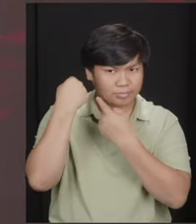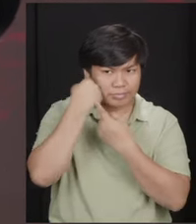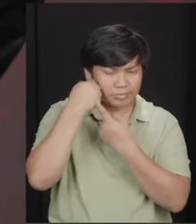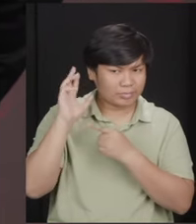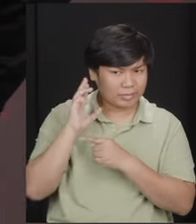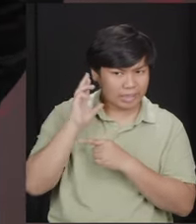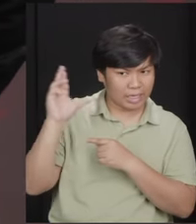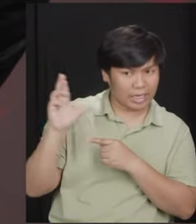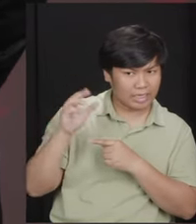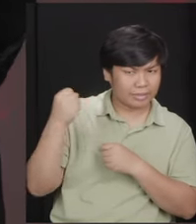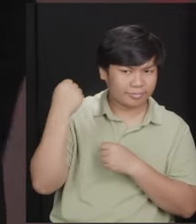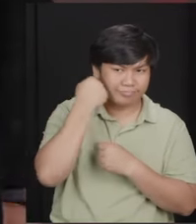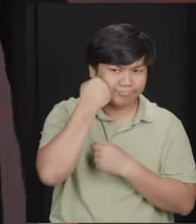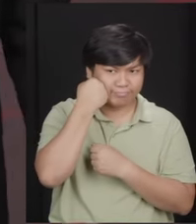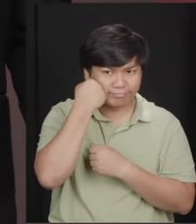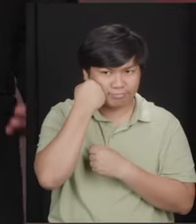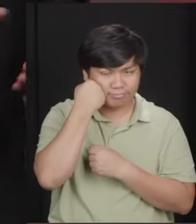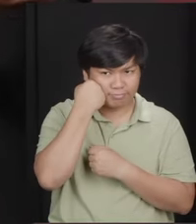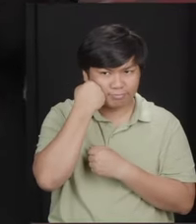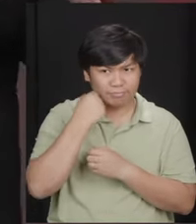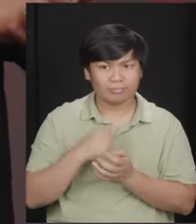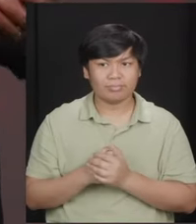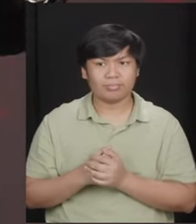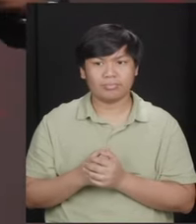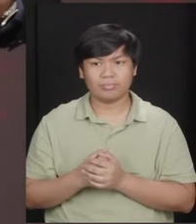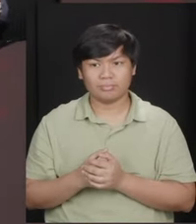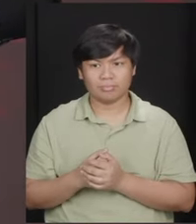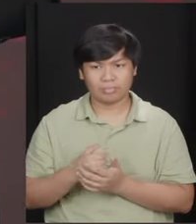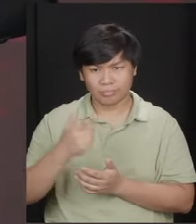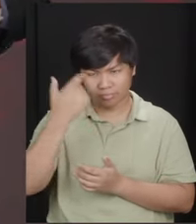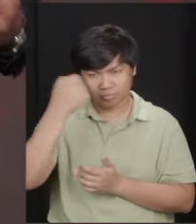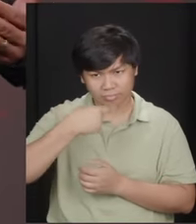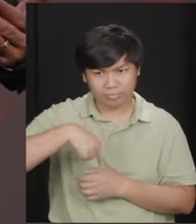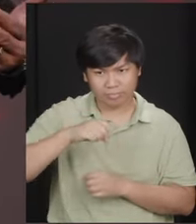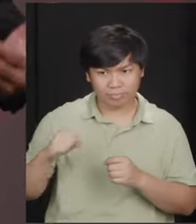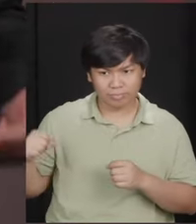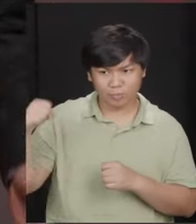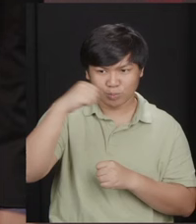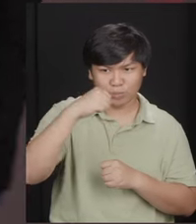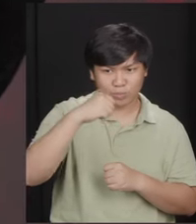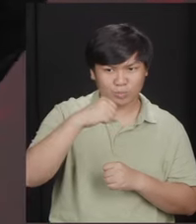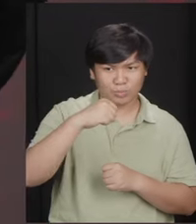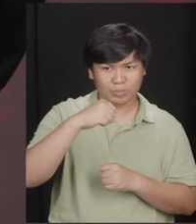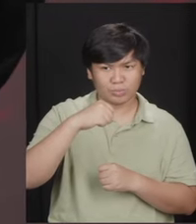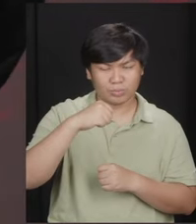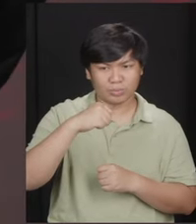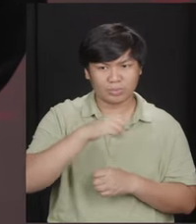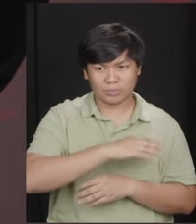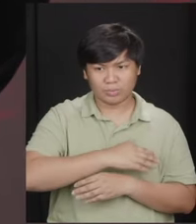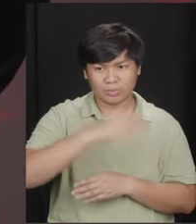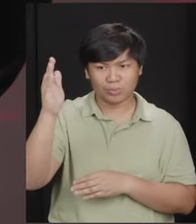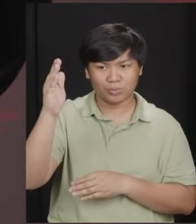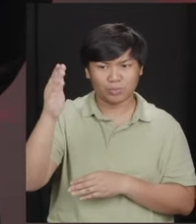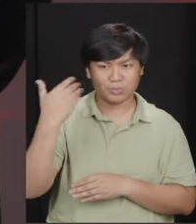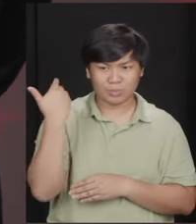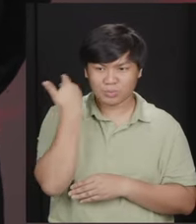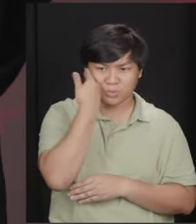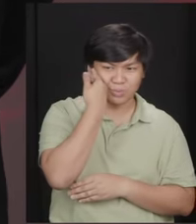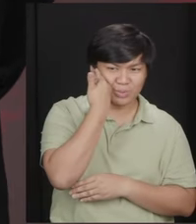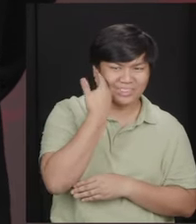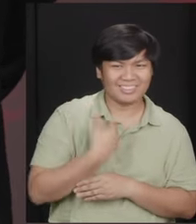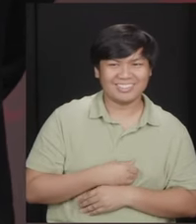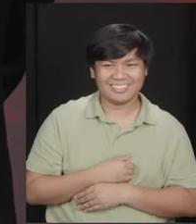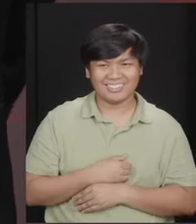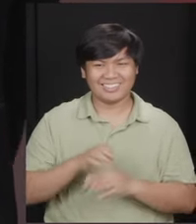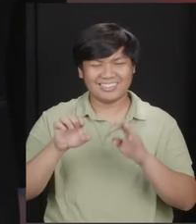So what is that? It's called because most of us are right-handed, it's a backhand slap. In Jewish